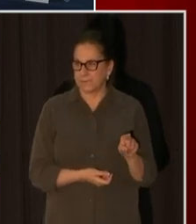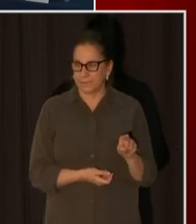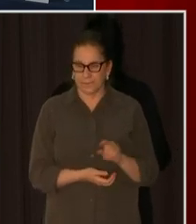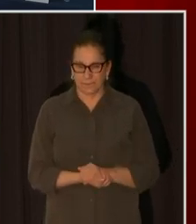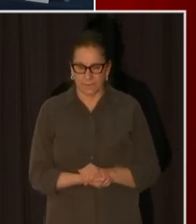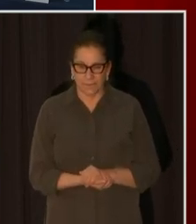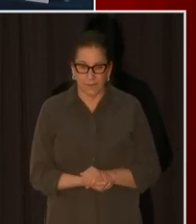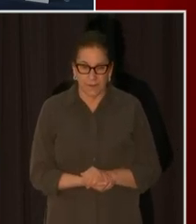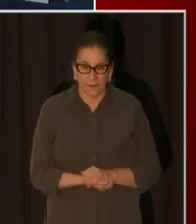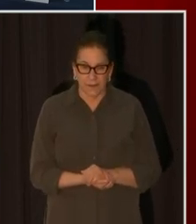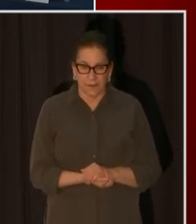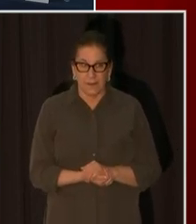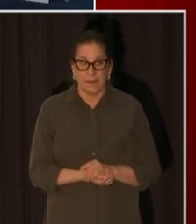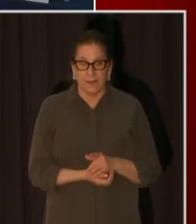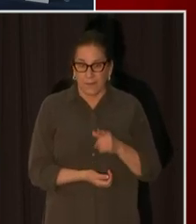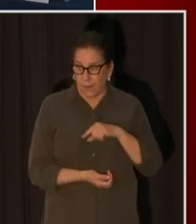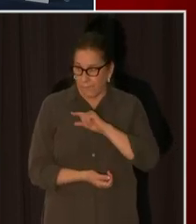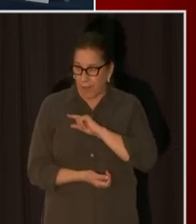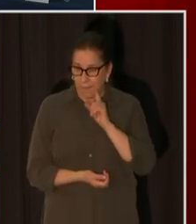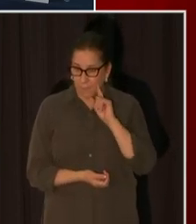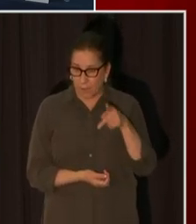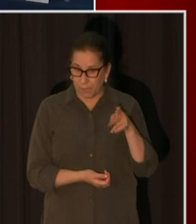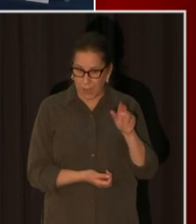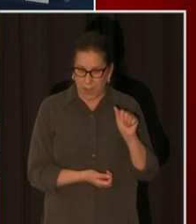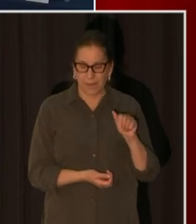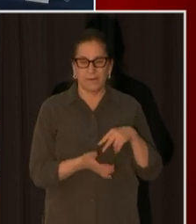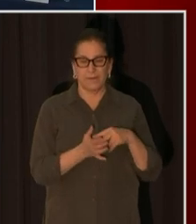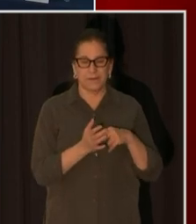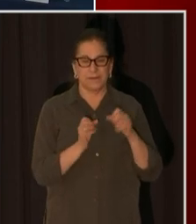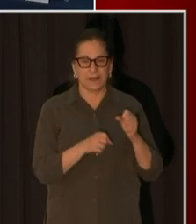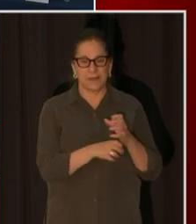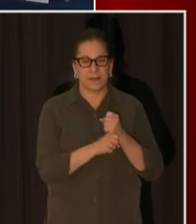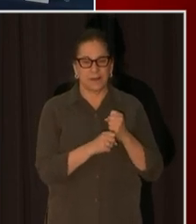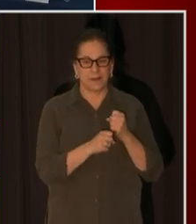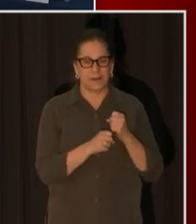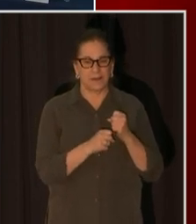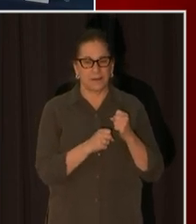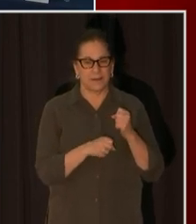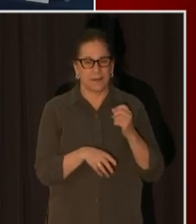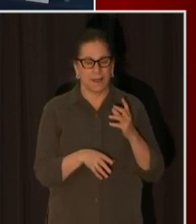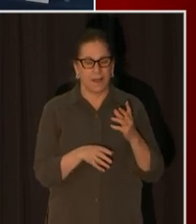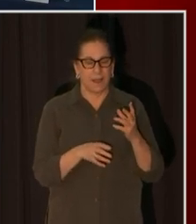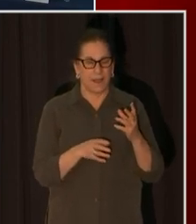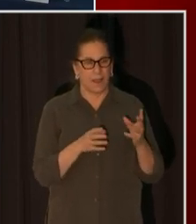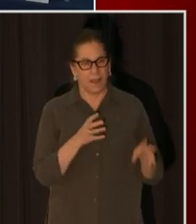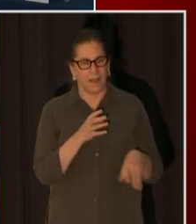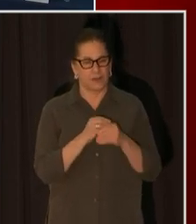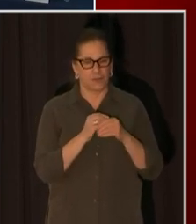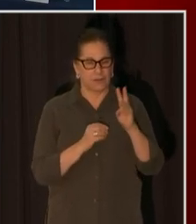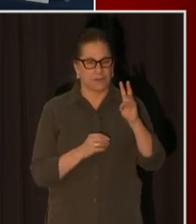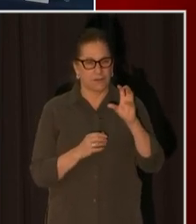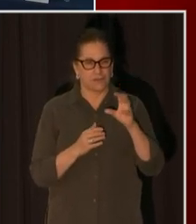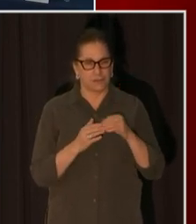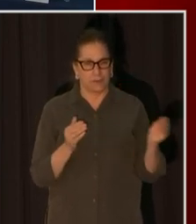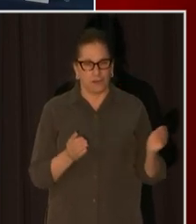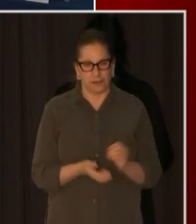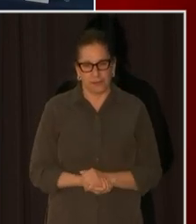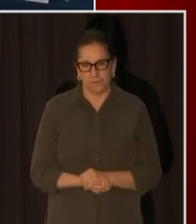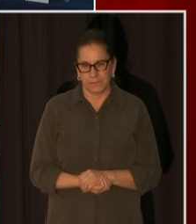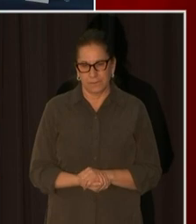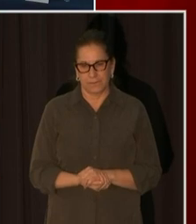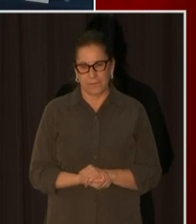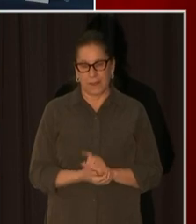going over your question. I would like to find a way to connect with you